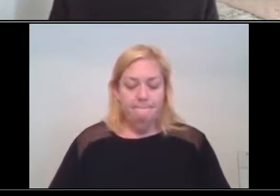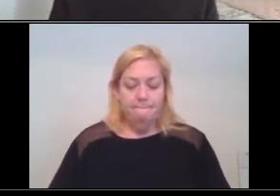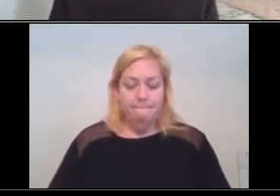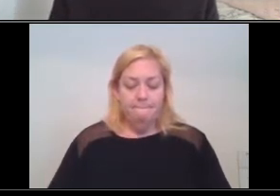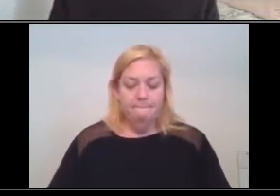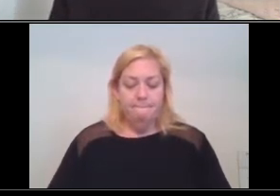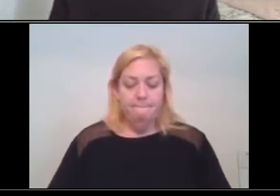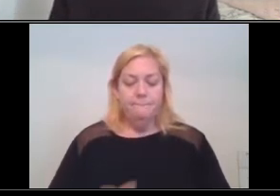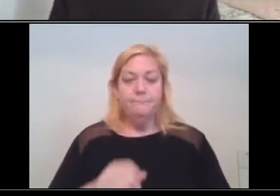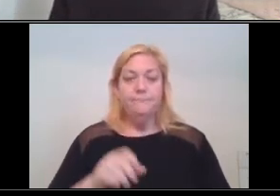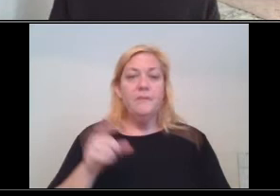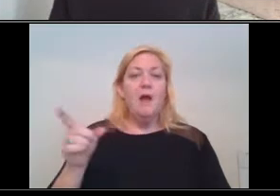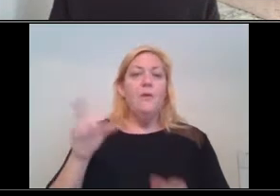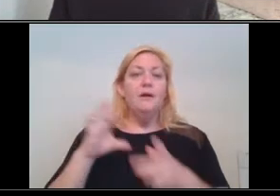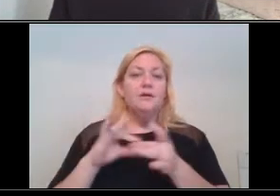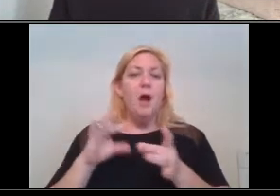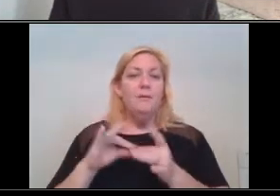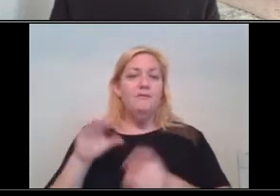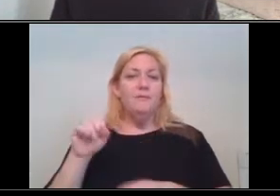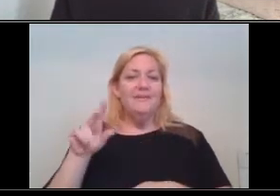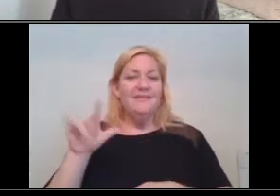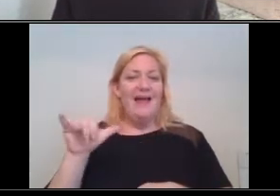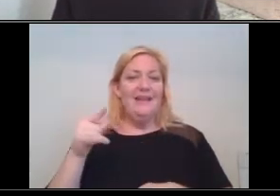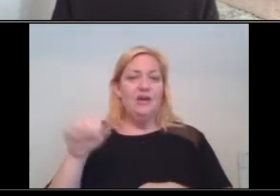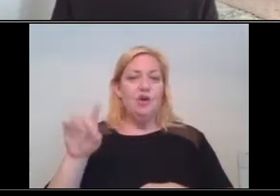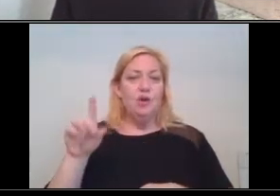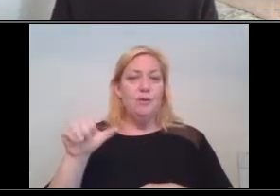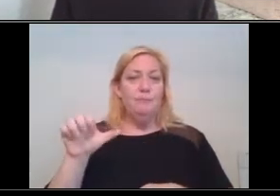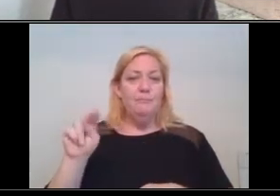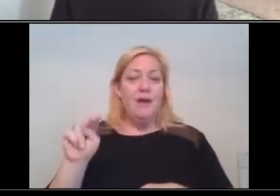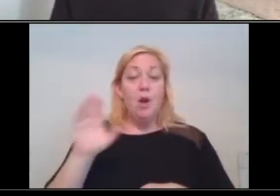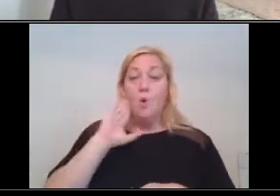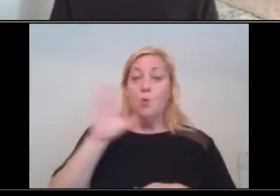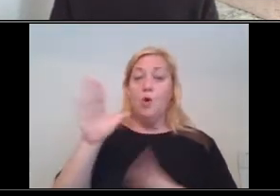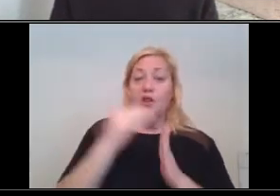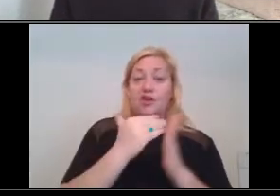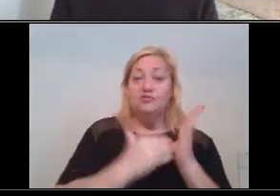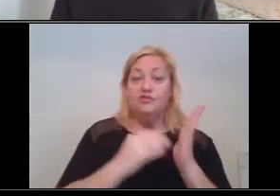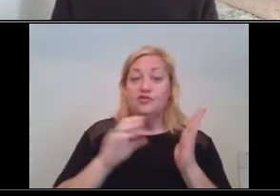an earlier comment from Sally Goodman. She asked, where will the charter be posted online?